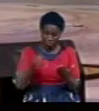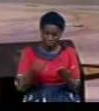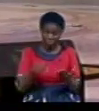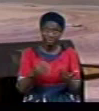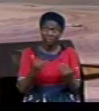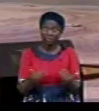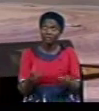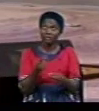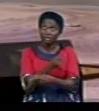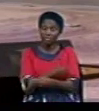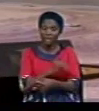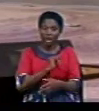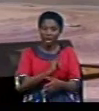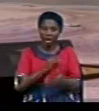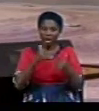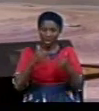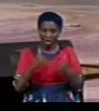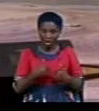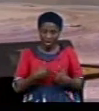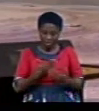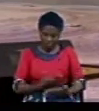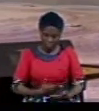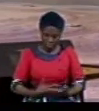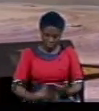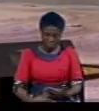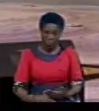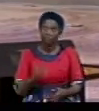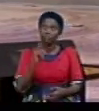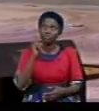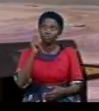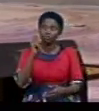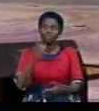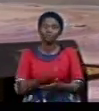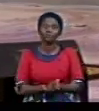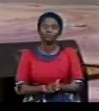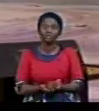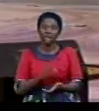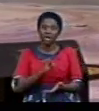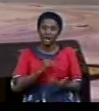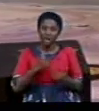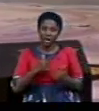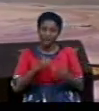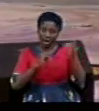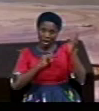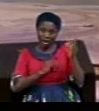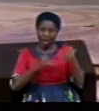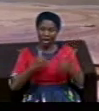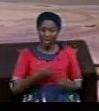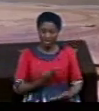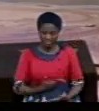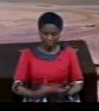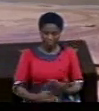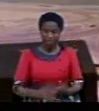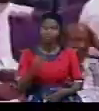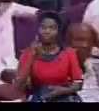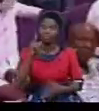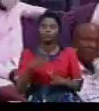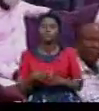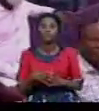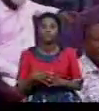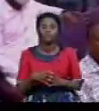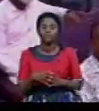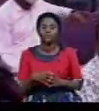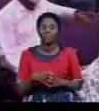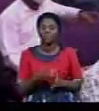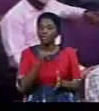abide begotten the abide because touching the advice begotten thee is